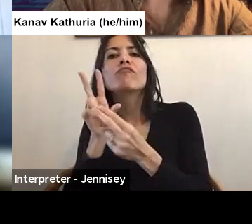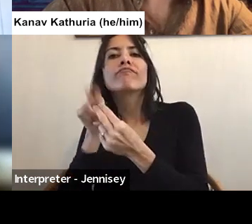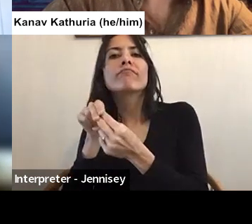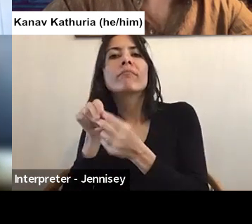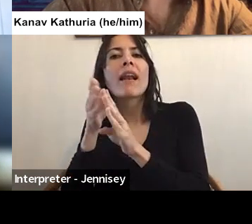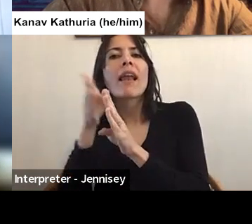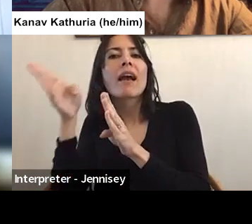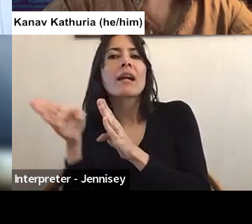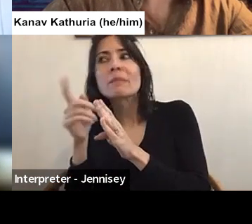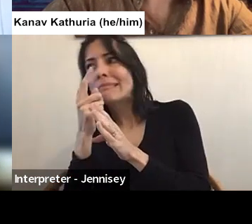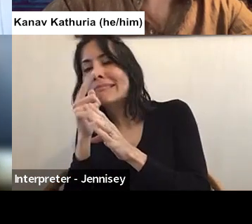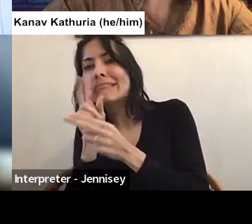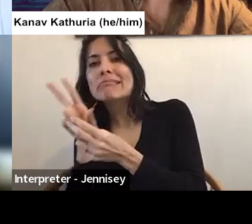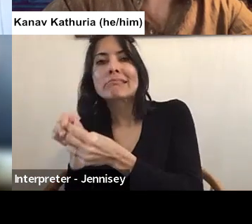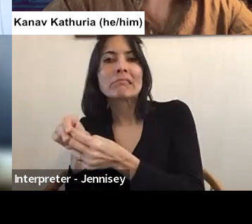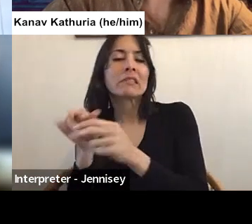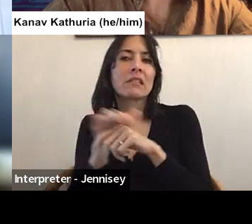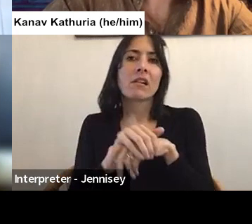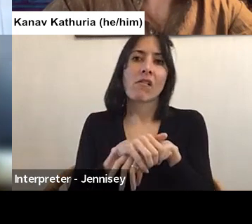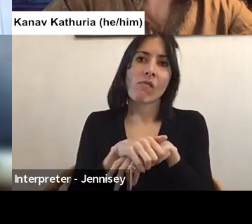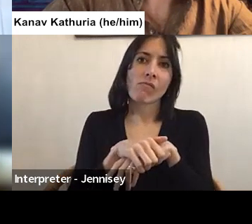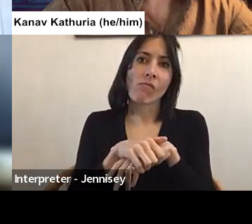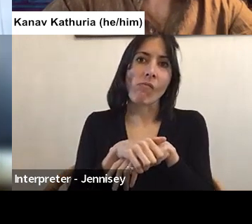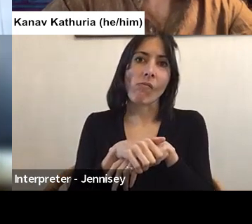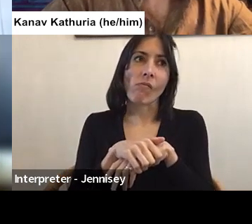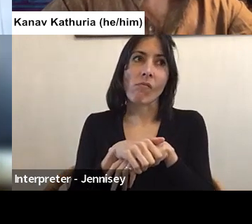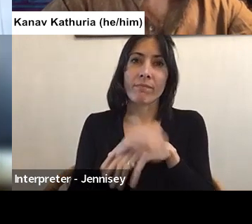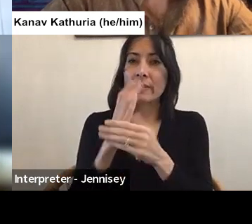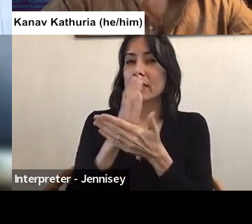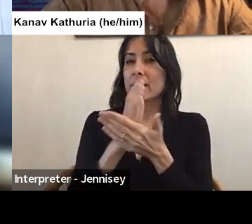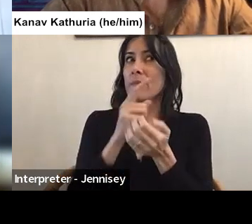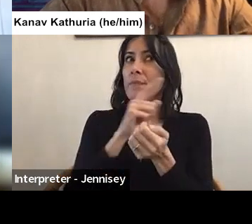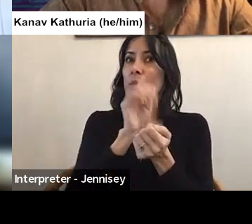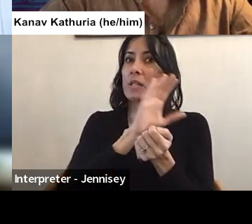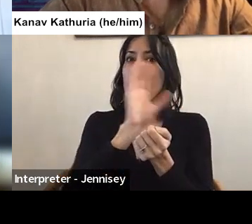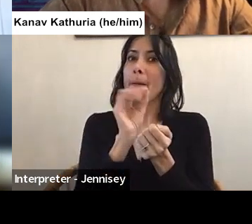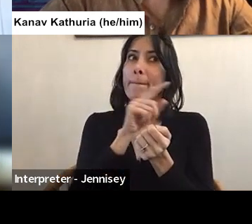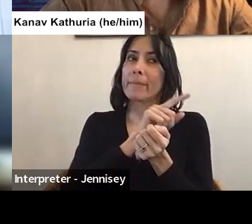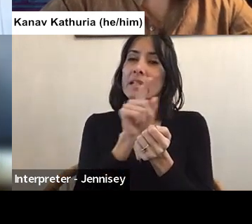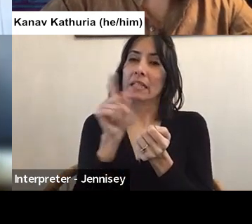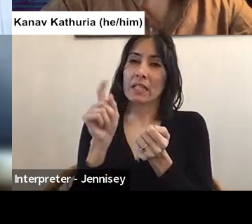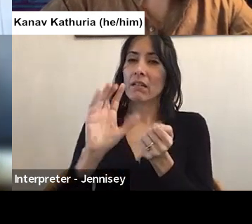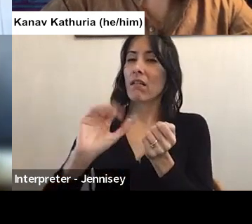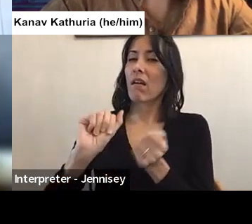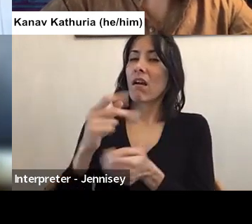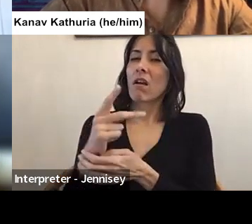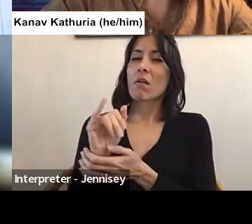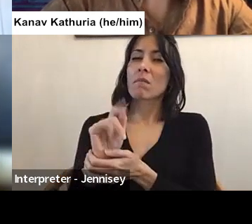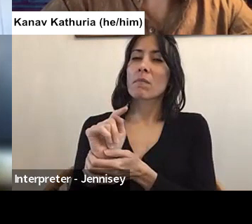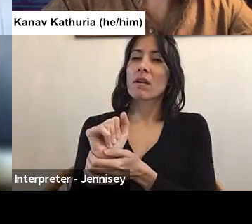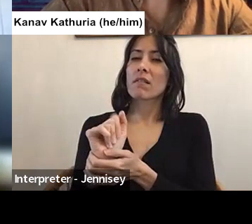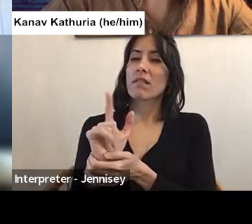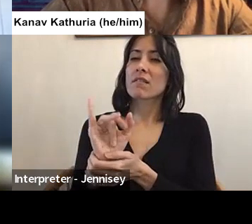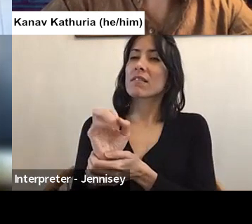are gouging and allowing for this carceral capitalist system to work by charging